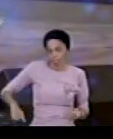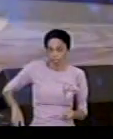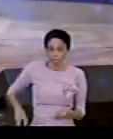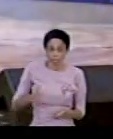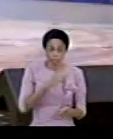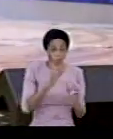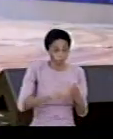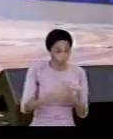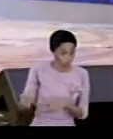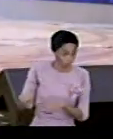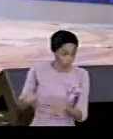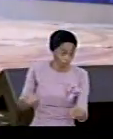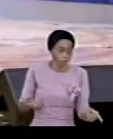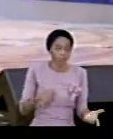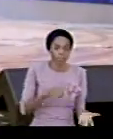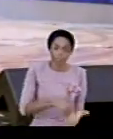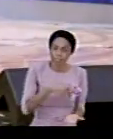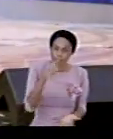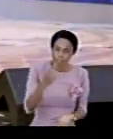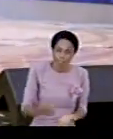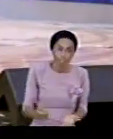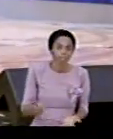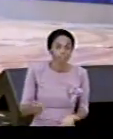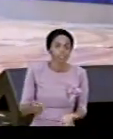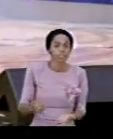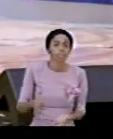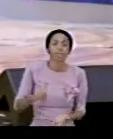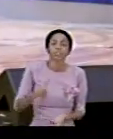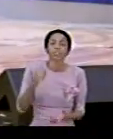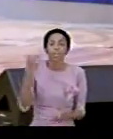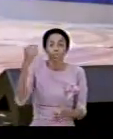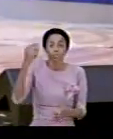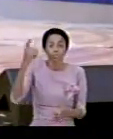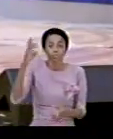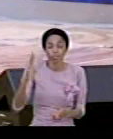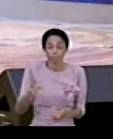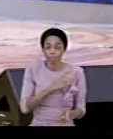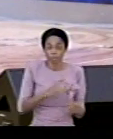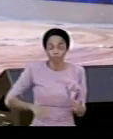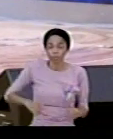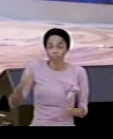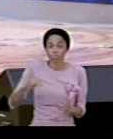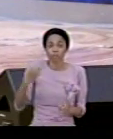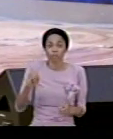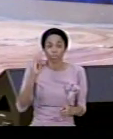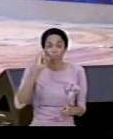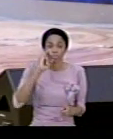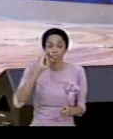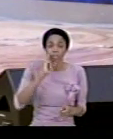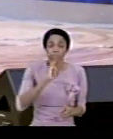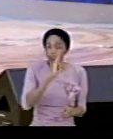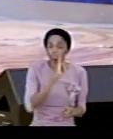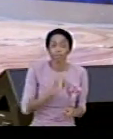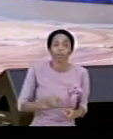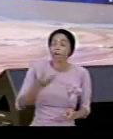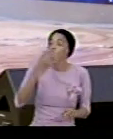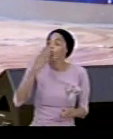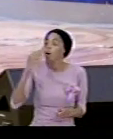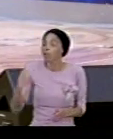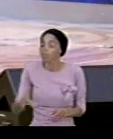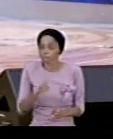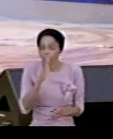Lord God of Israel, cursed be the man that obeyeth not